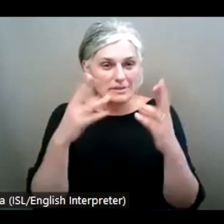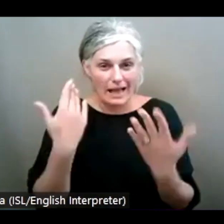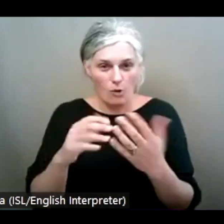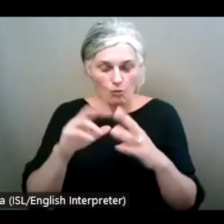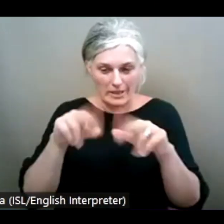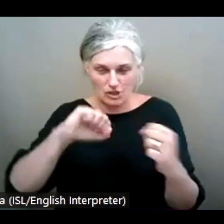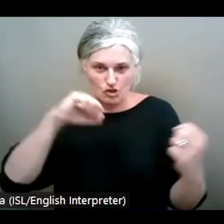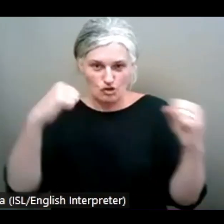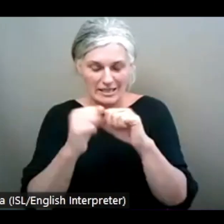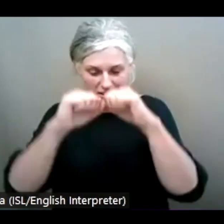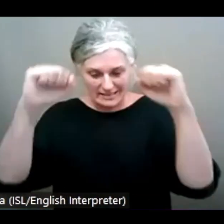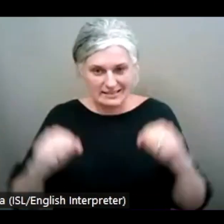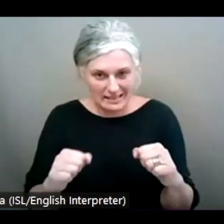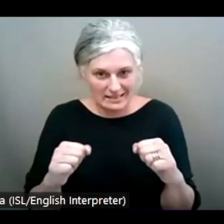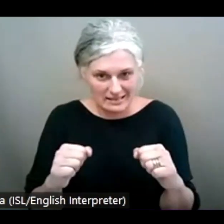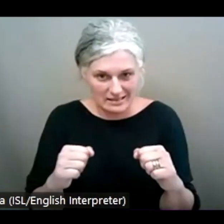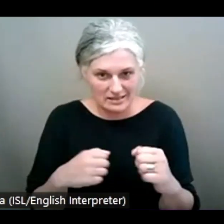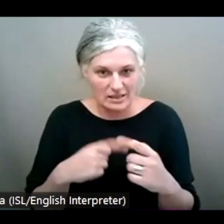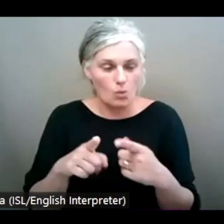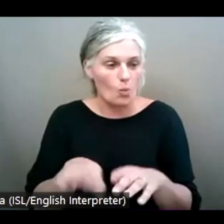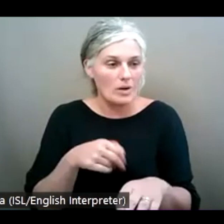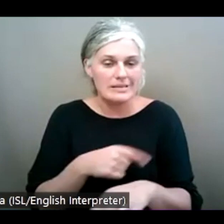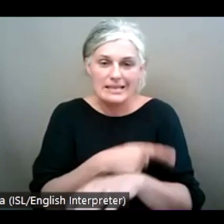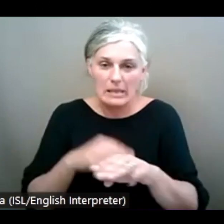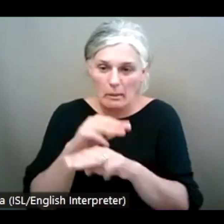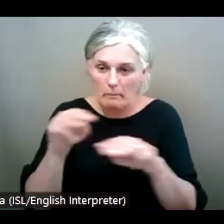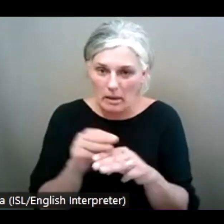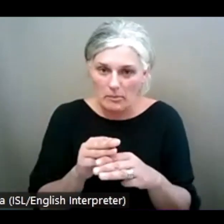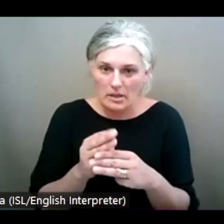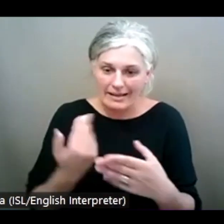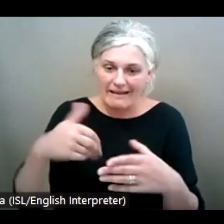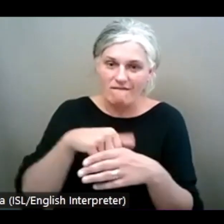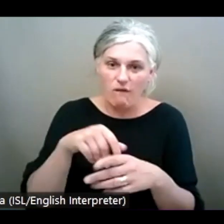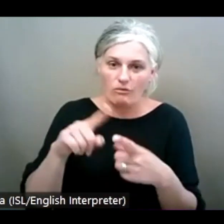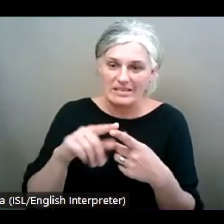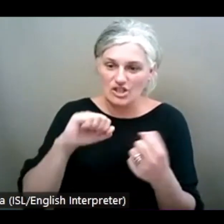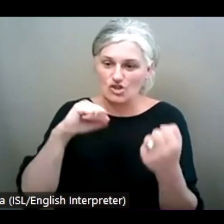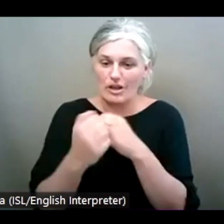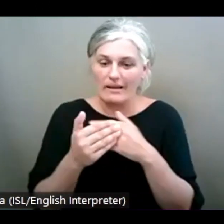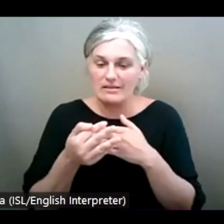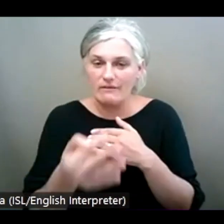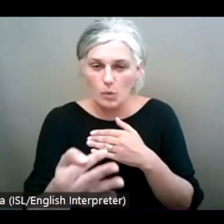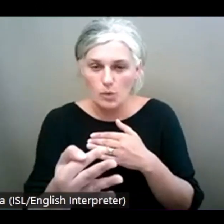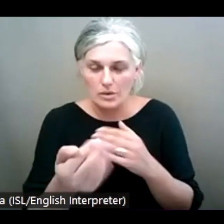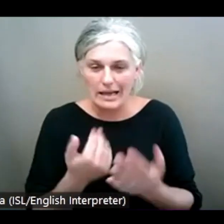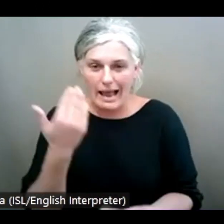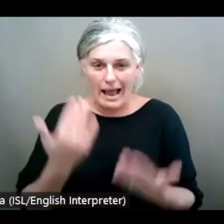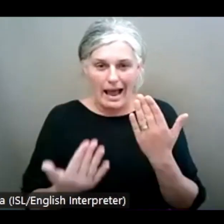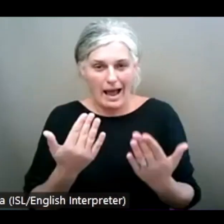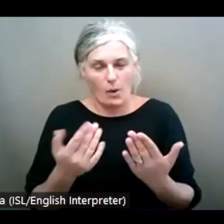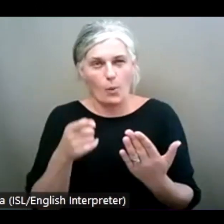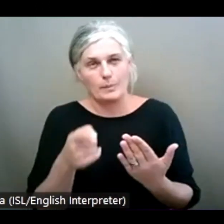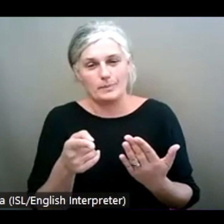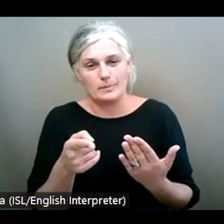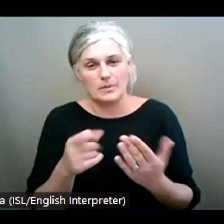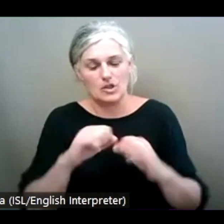with disabled actors playing disabled characters, So things, but the problem is that it's